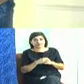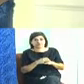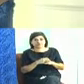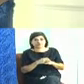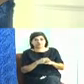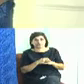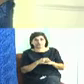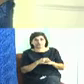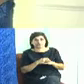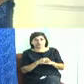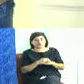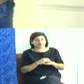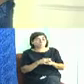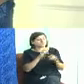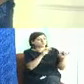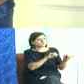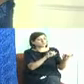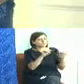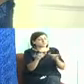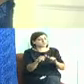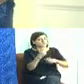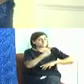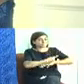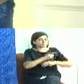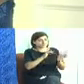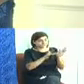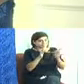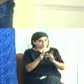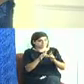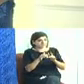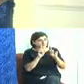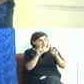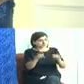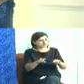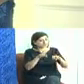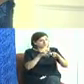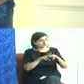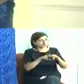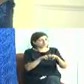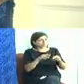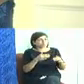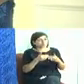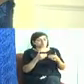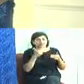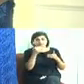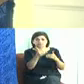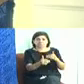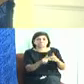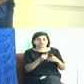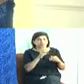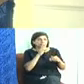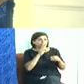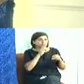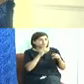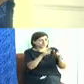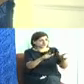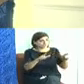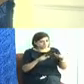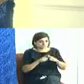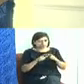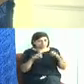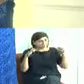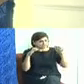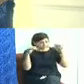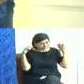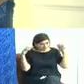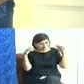That same day, Jesus went out of the house and sat by the lake. Such large crowds gathered around him that he got into a boat